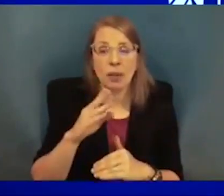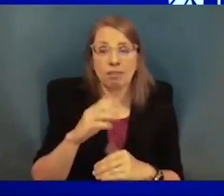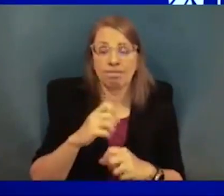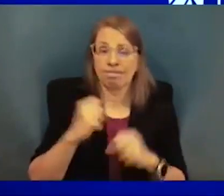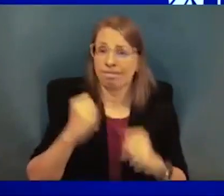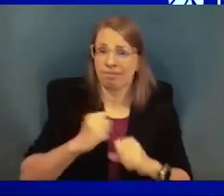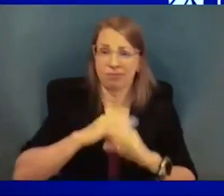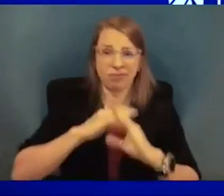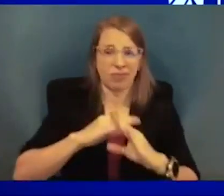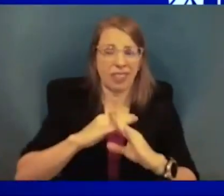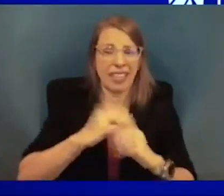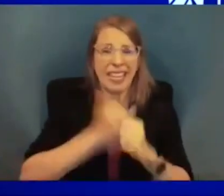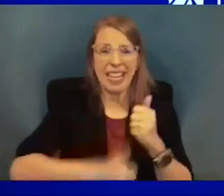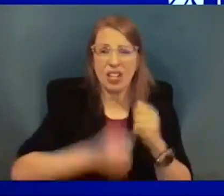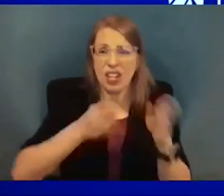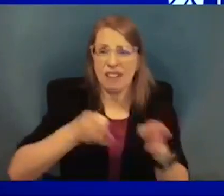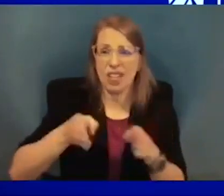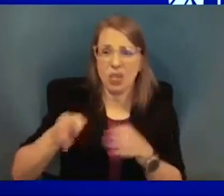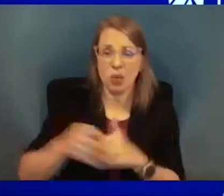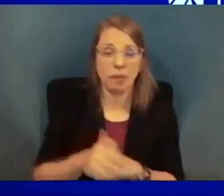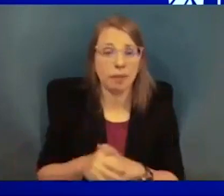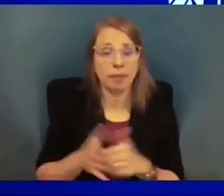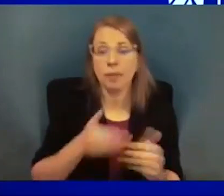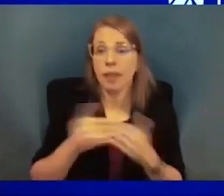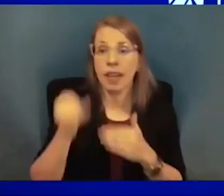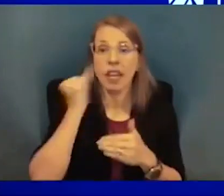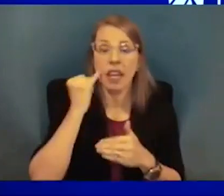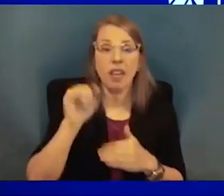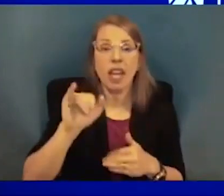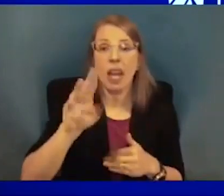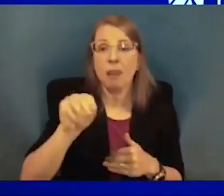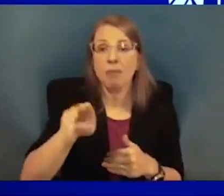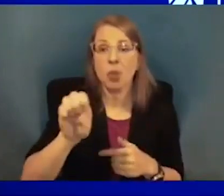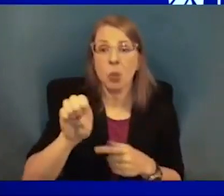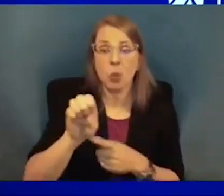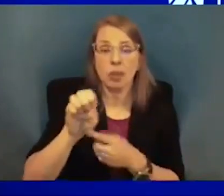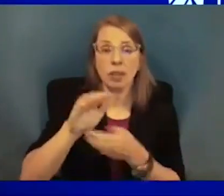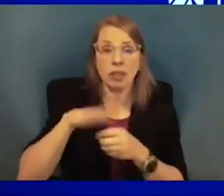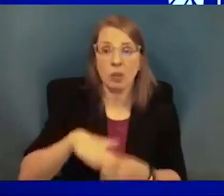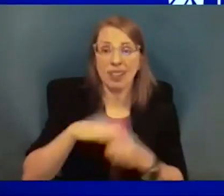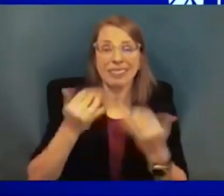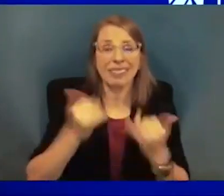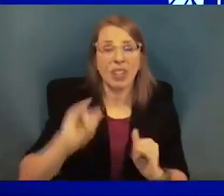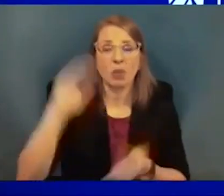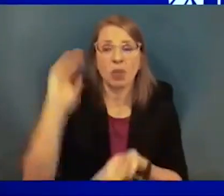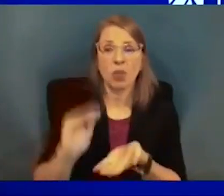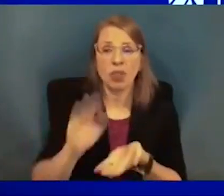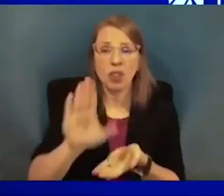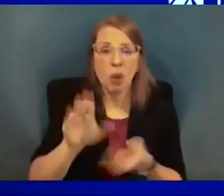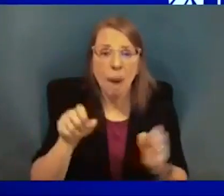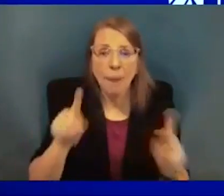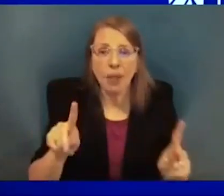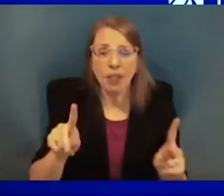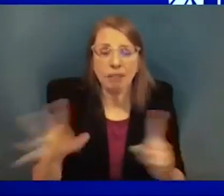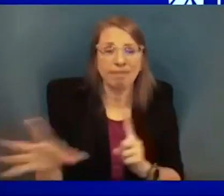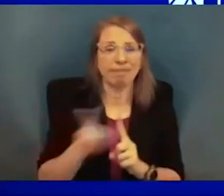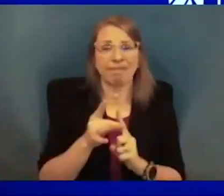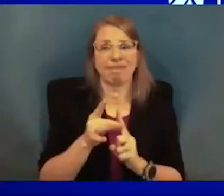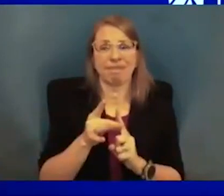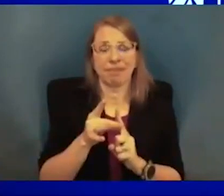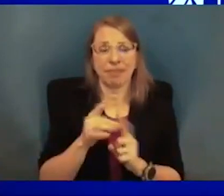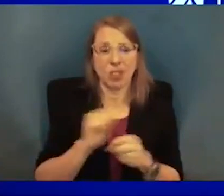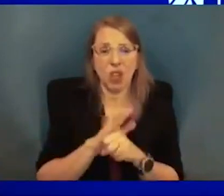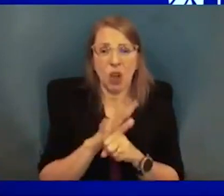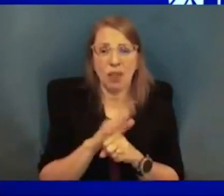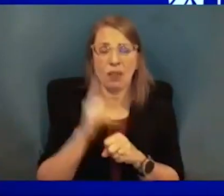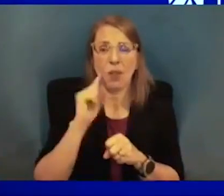individual. Even if you are immunosuppressed, it is still reducing your chance of going to the hospital, having severe disease and